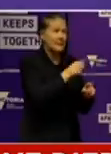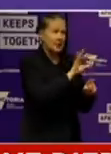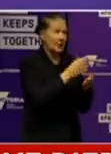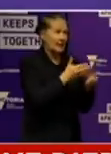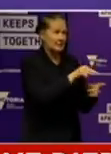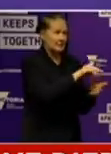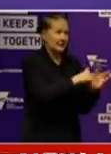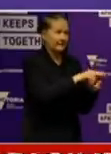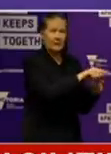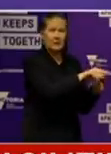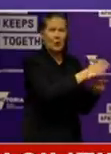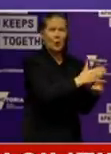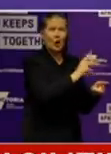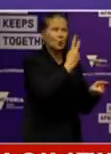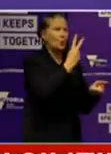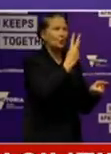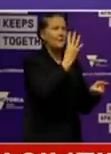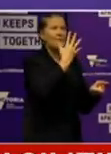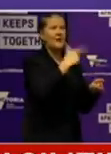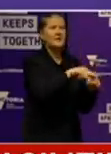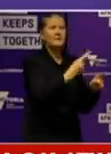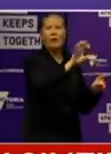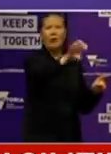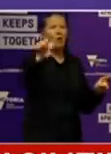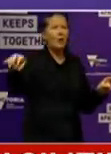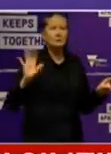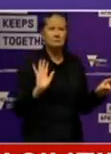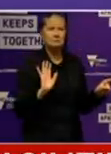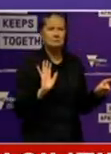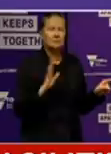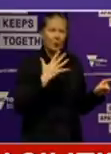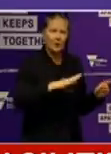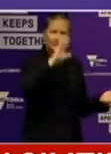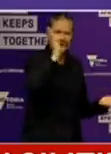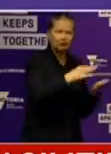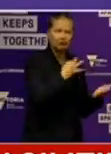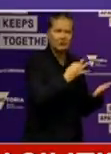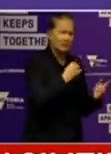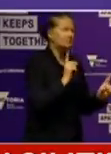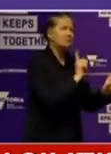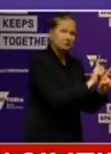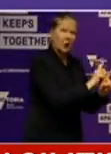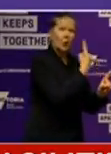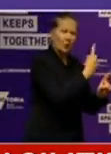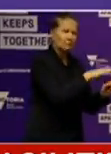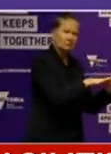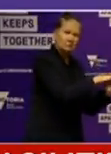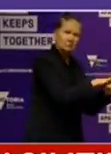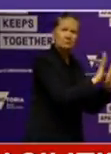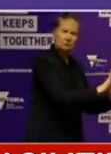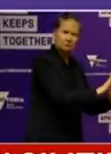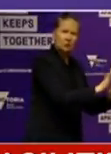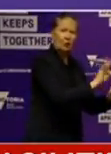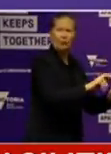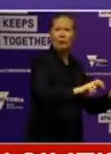a really important step forward in terms of reducing that risk, and most importantly to ensure that workers will not